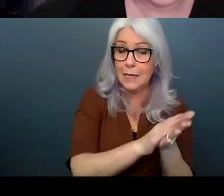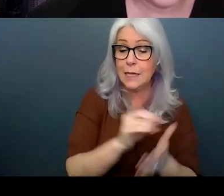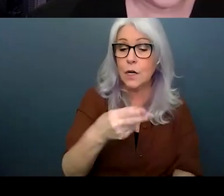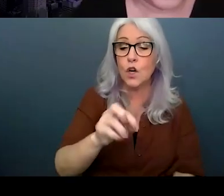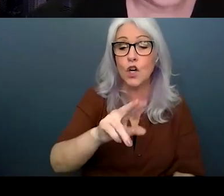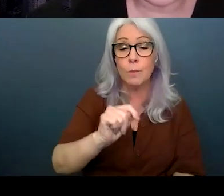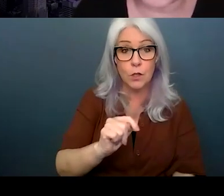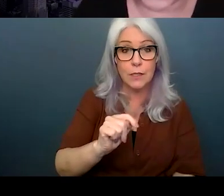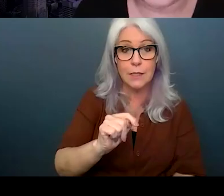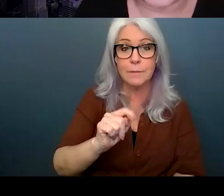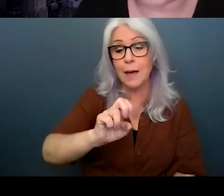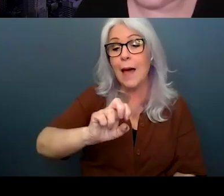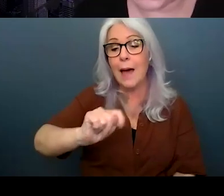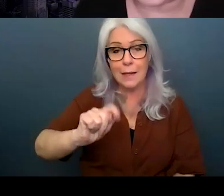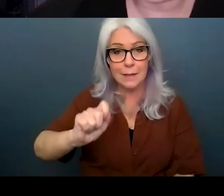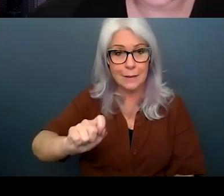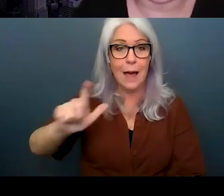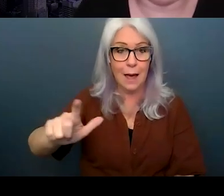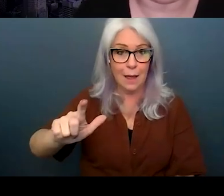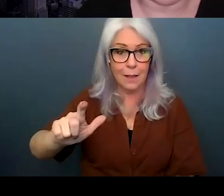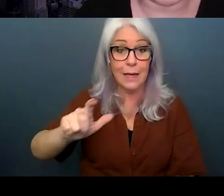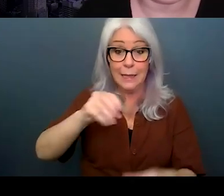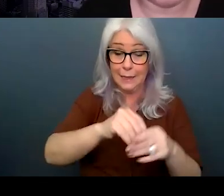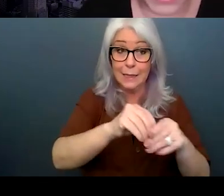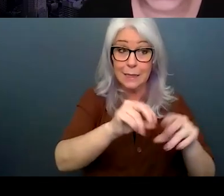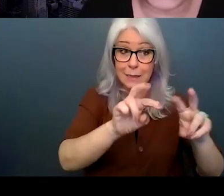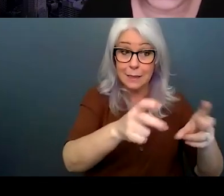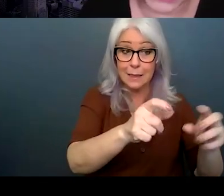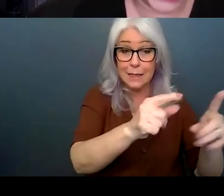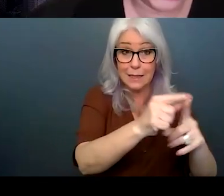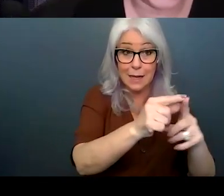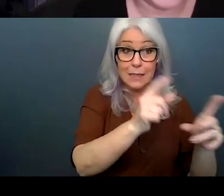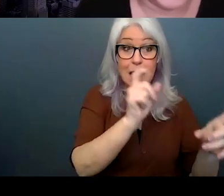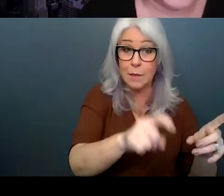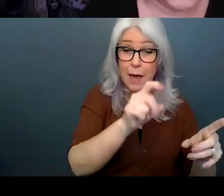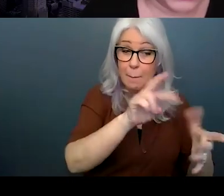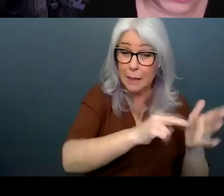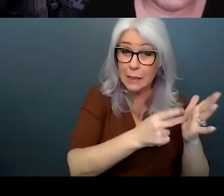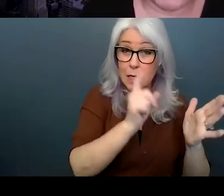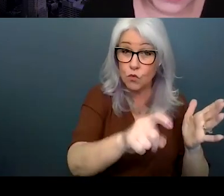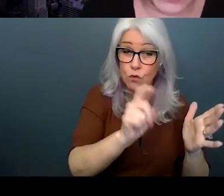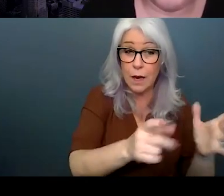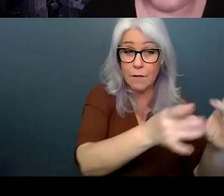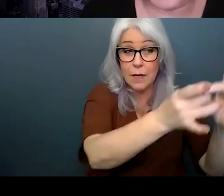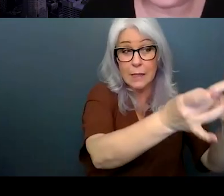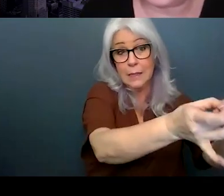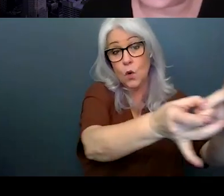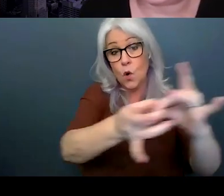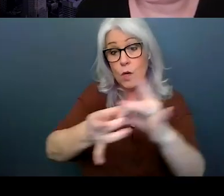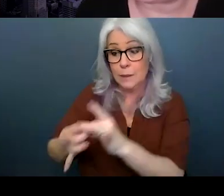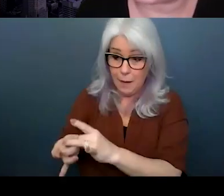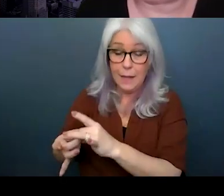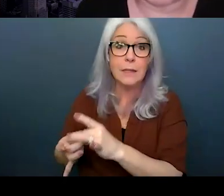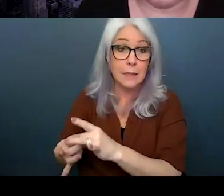al. In the text, and that means I should have a corresponding citation in my